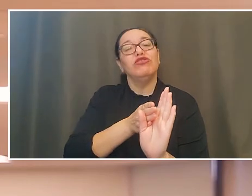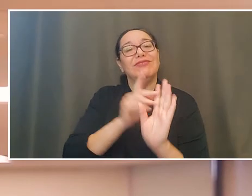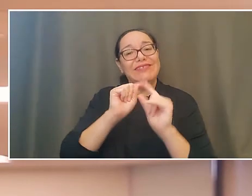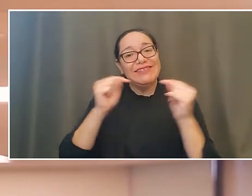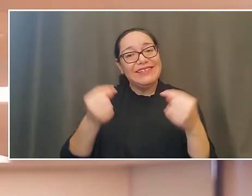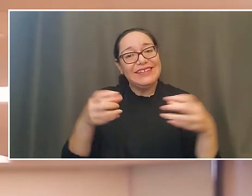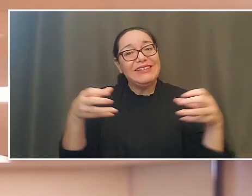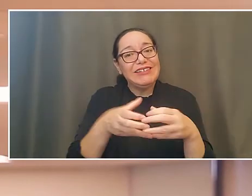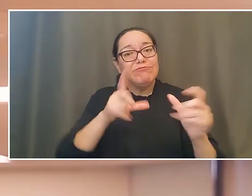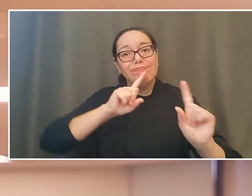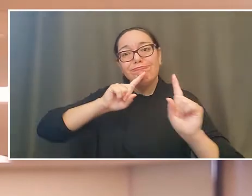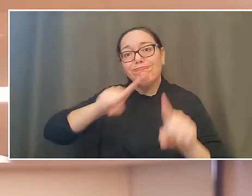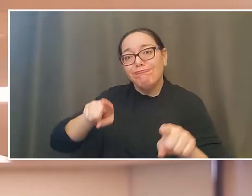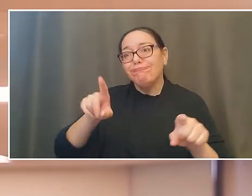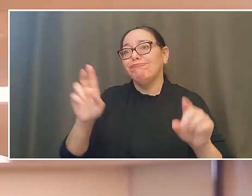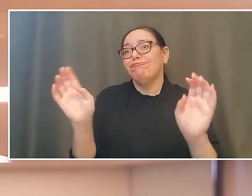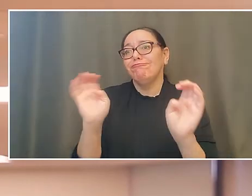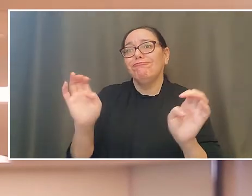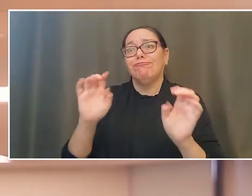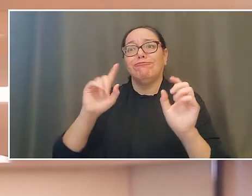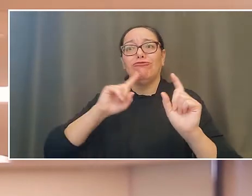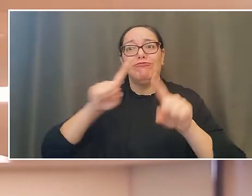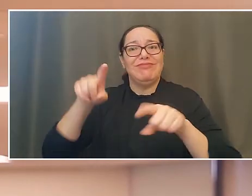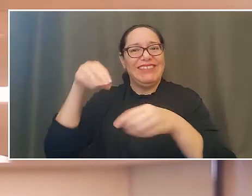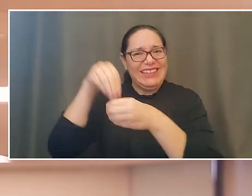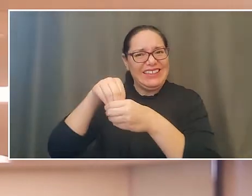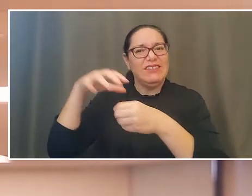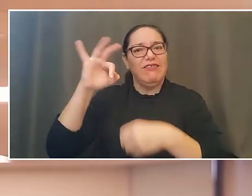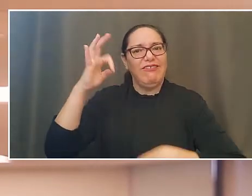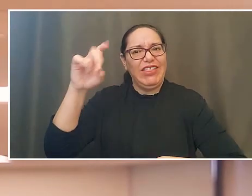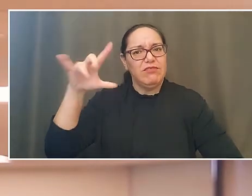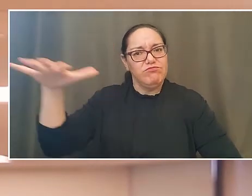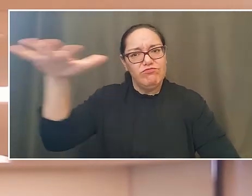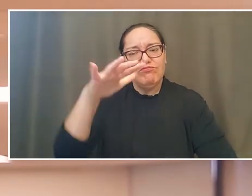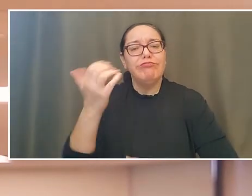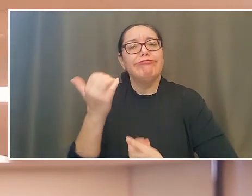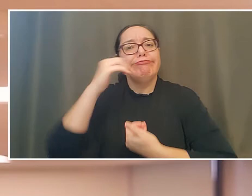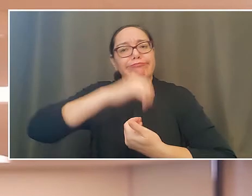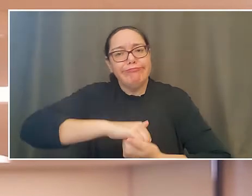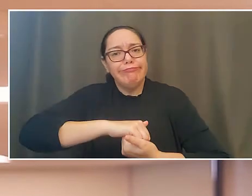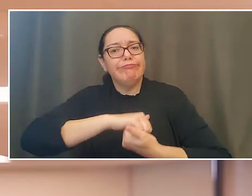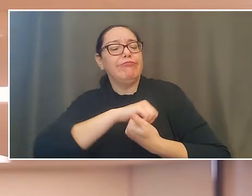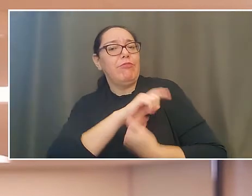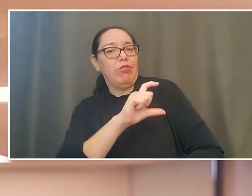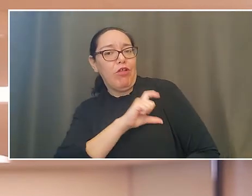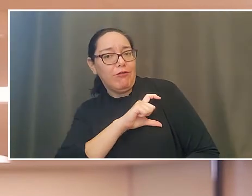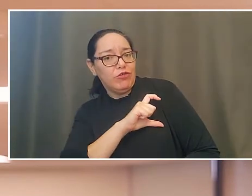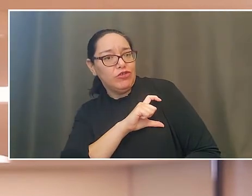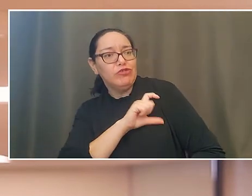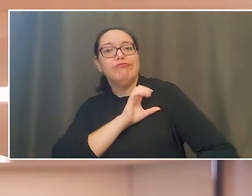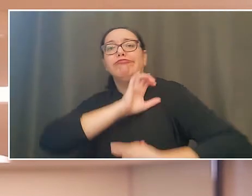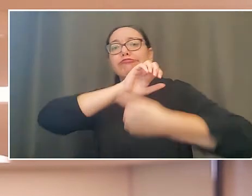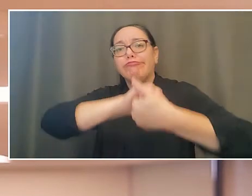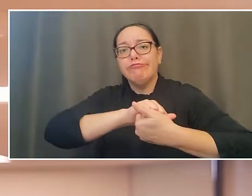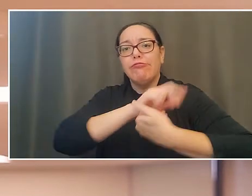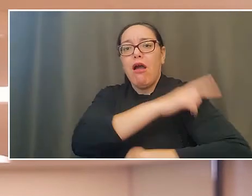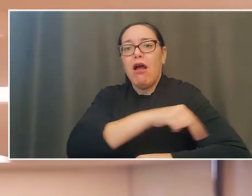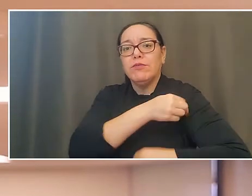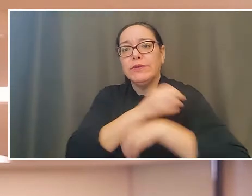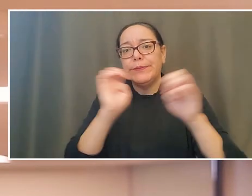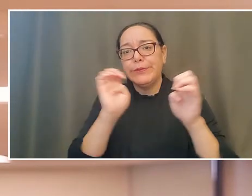behavioral health care needs in the field and serve in partnership with law enforcement, hospital emergency